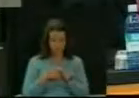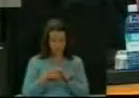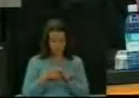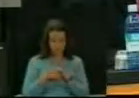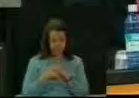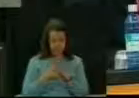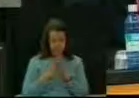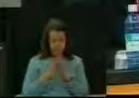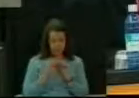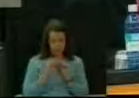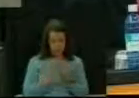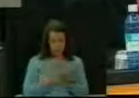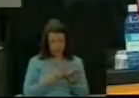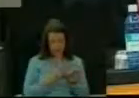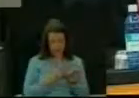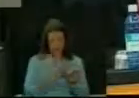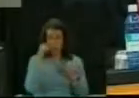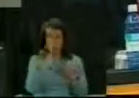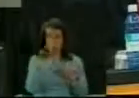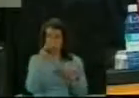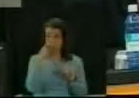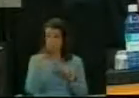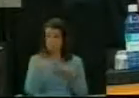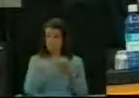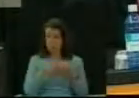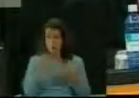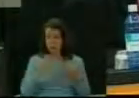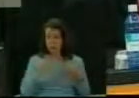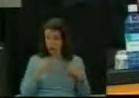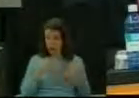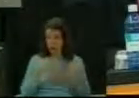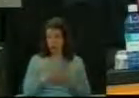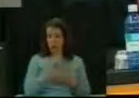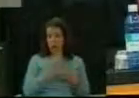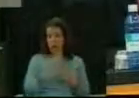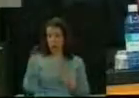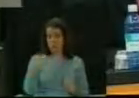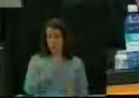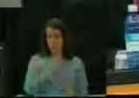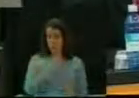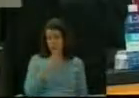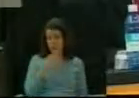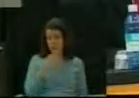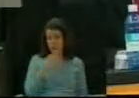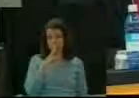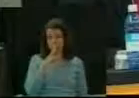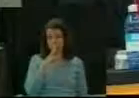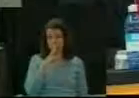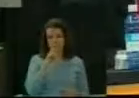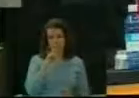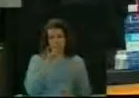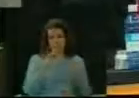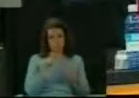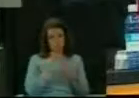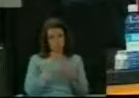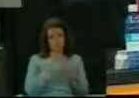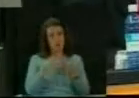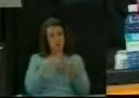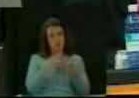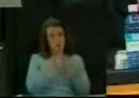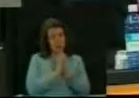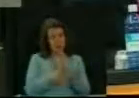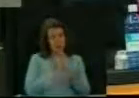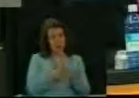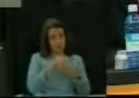thing needs to be withdrawn from the agenda. Second. Okay. Any more discussion? But remember, we just talked about the citizens having a